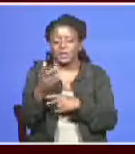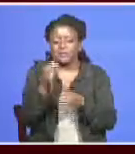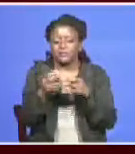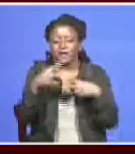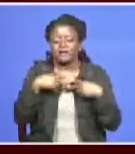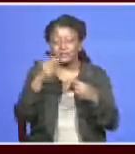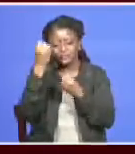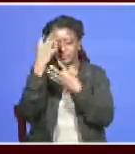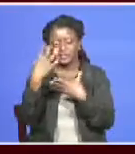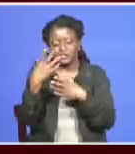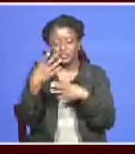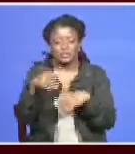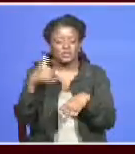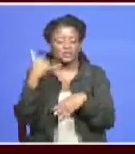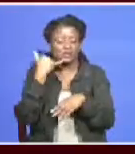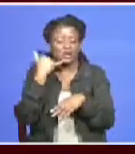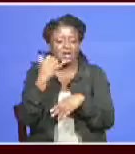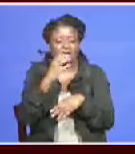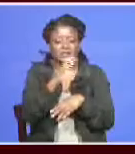the Central Detective Unit at